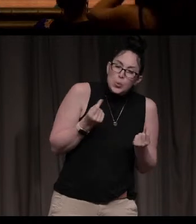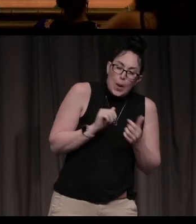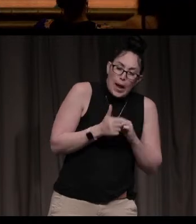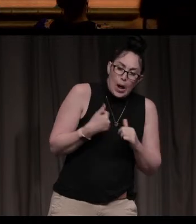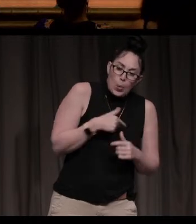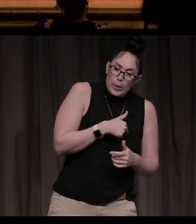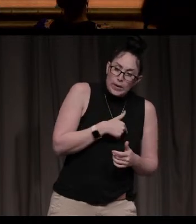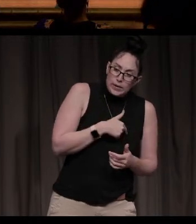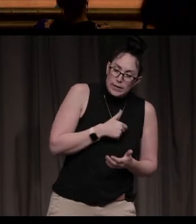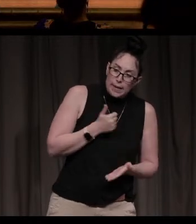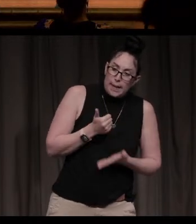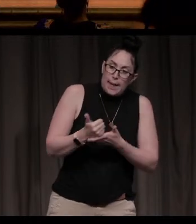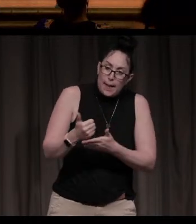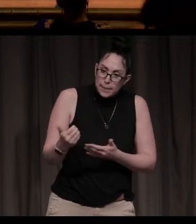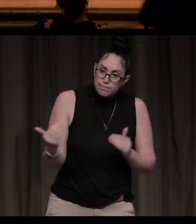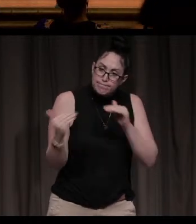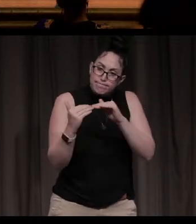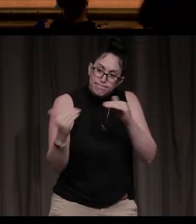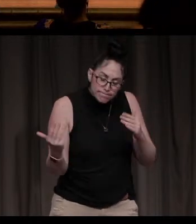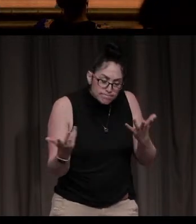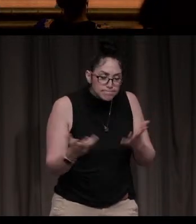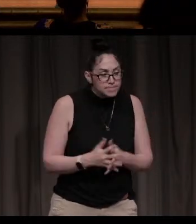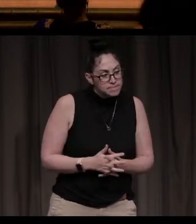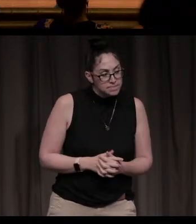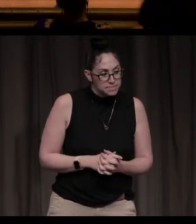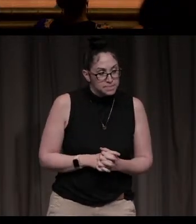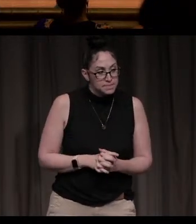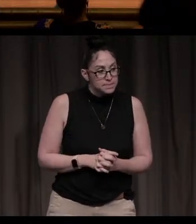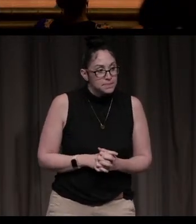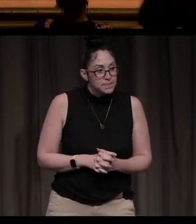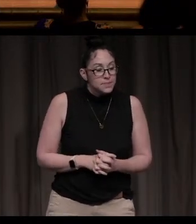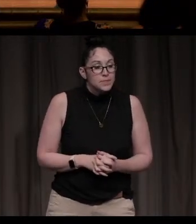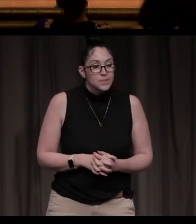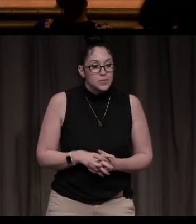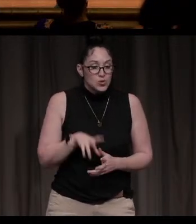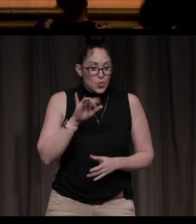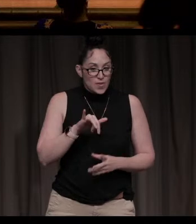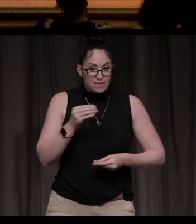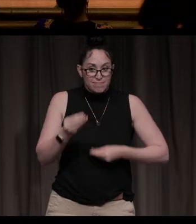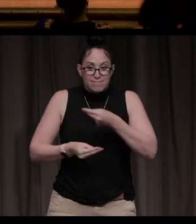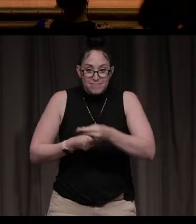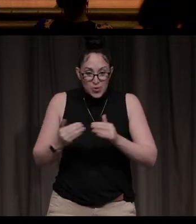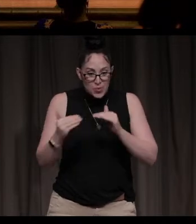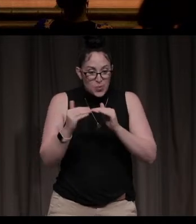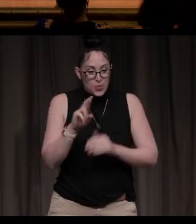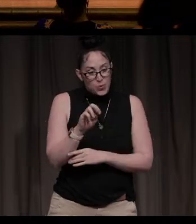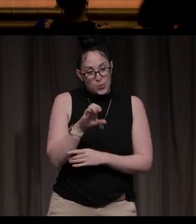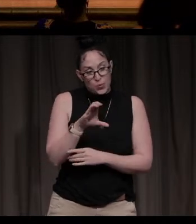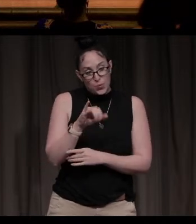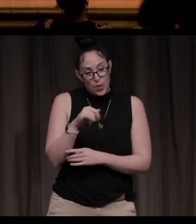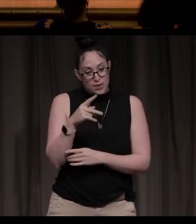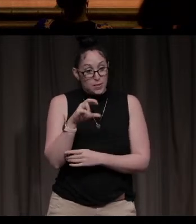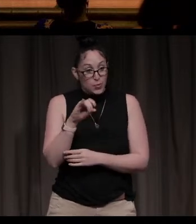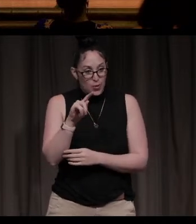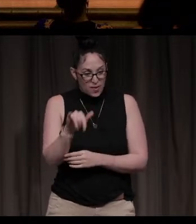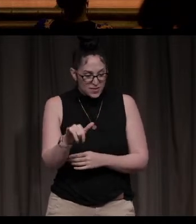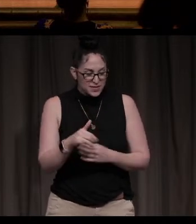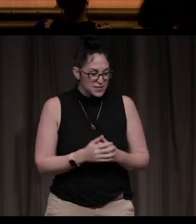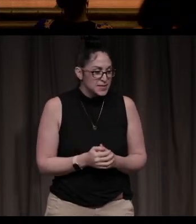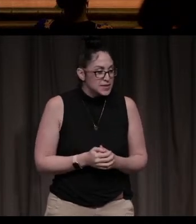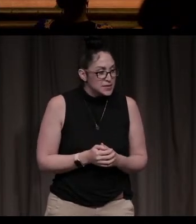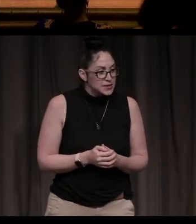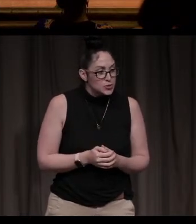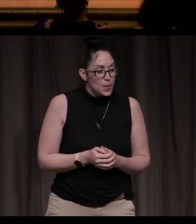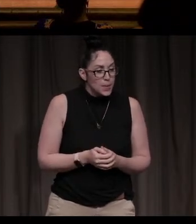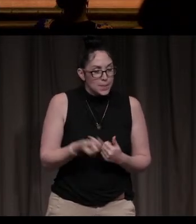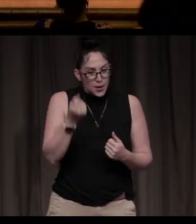such a beautiful window onto some of these ways that we can express reciprocity and giving back to it. So I think it's a